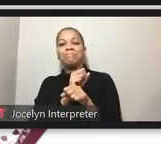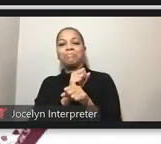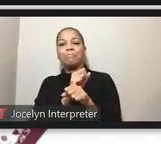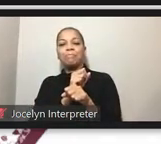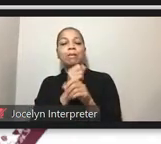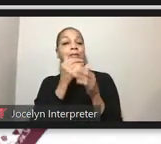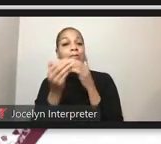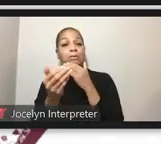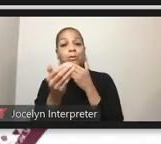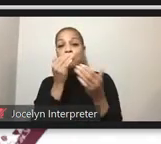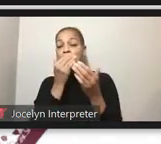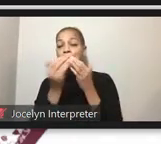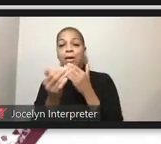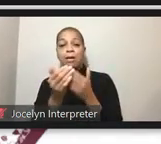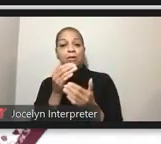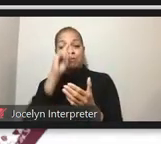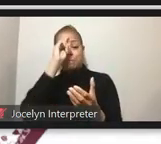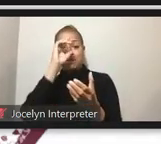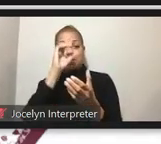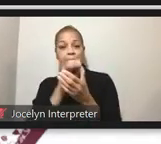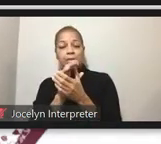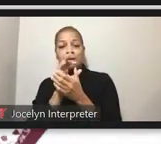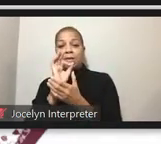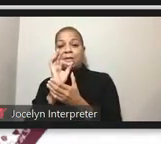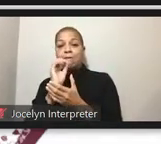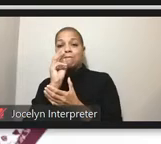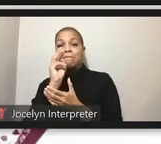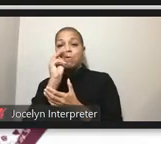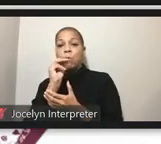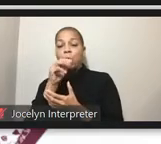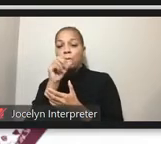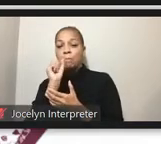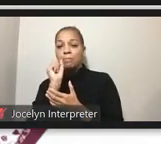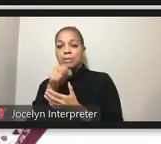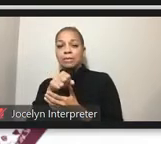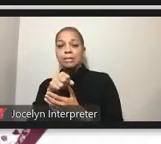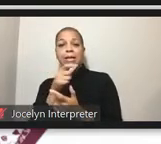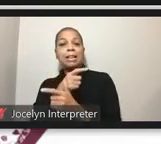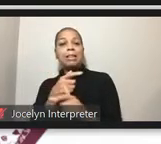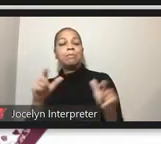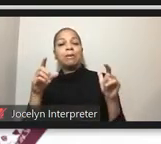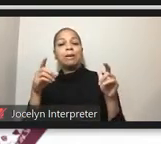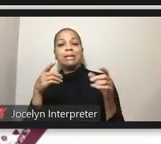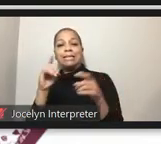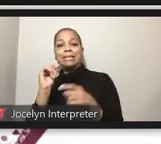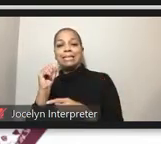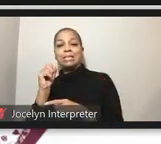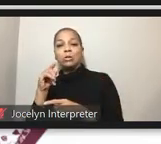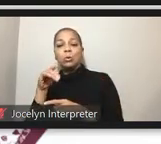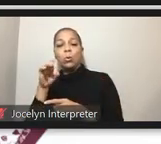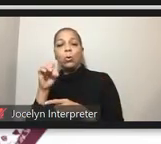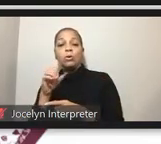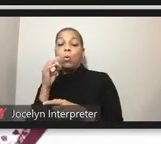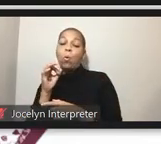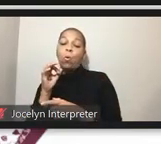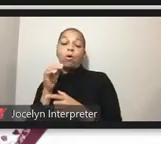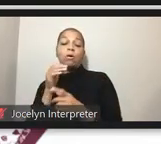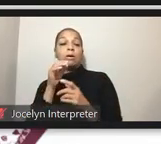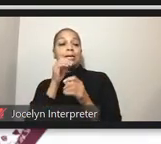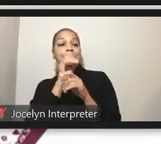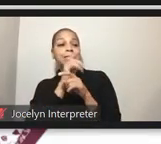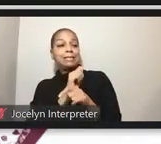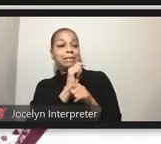Regardless if one believes forums are inherently liberalizing spaces for discourse, or that temples are places of solemnity